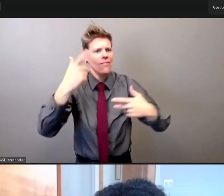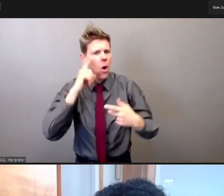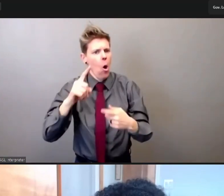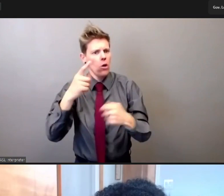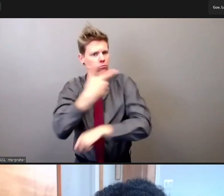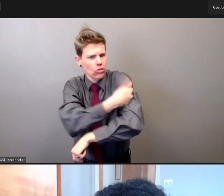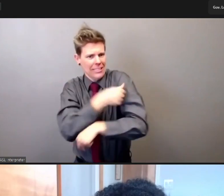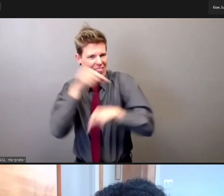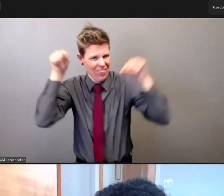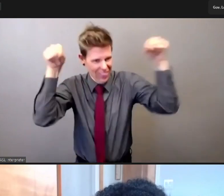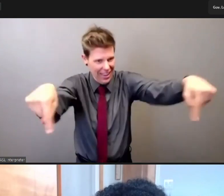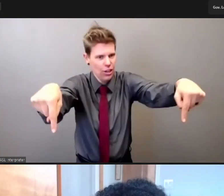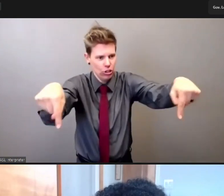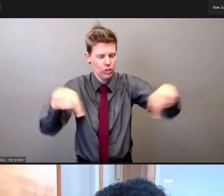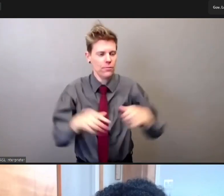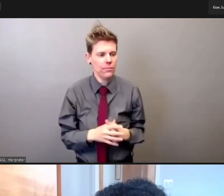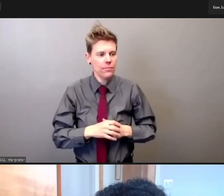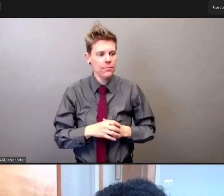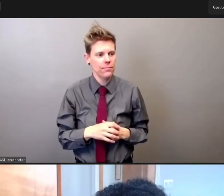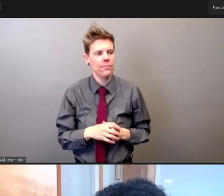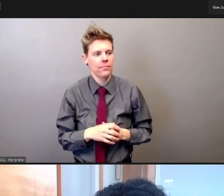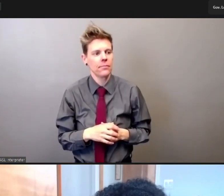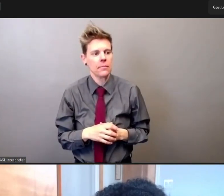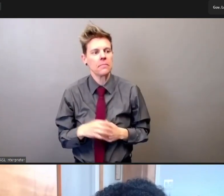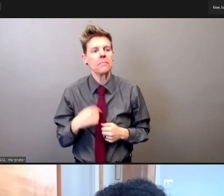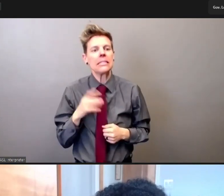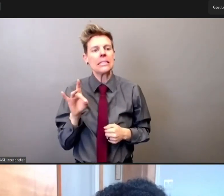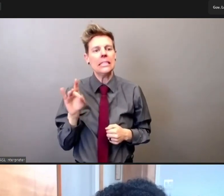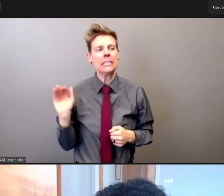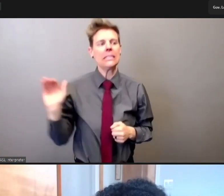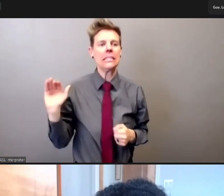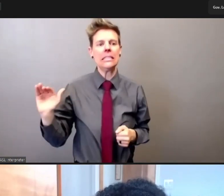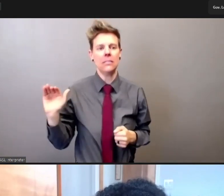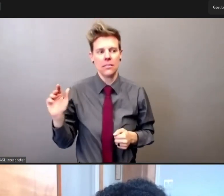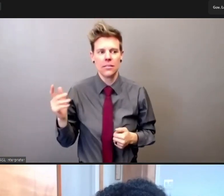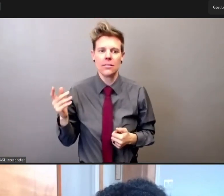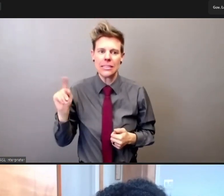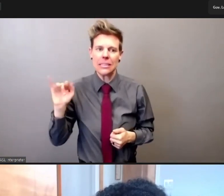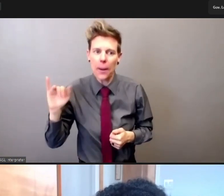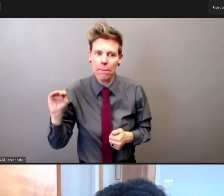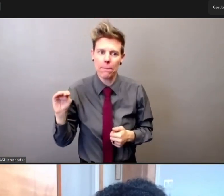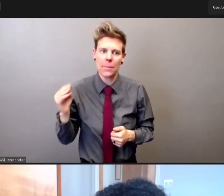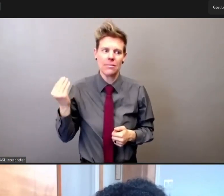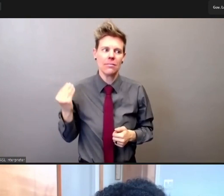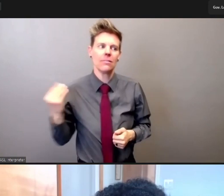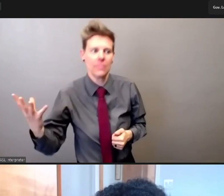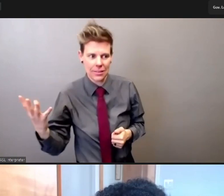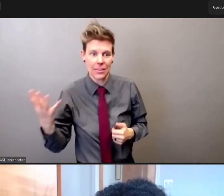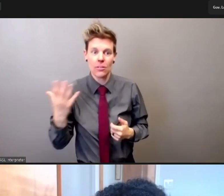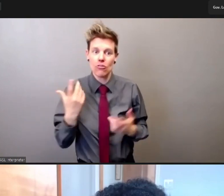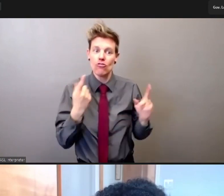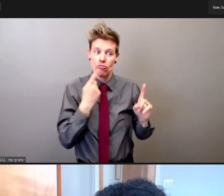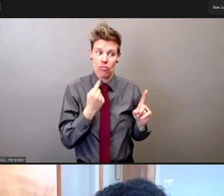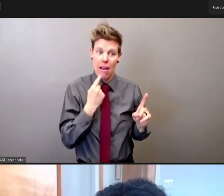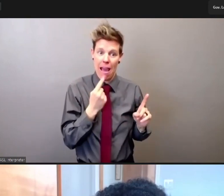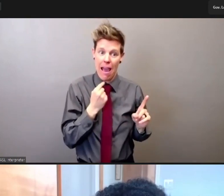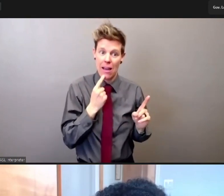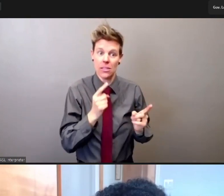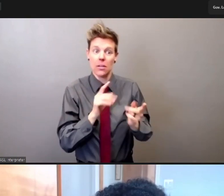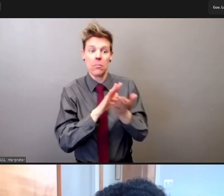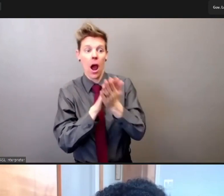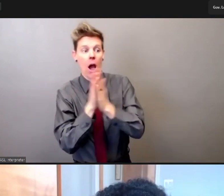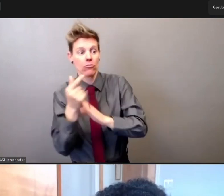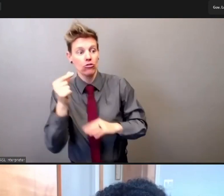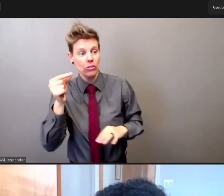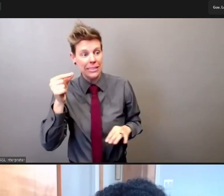wanted folks to really get a sense that we can get red to green. That means expanding our risk. And